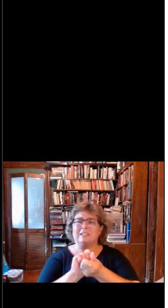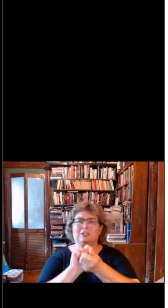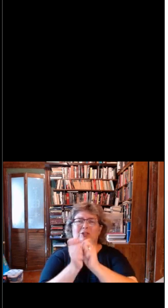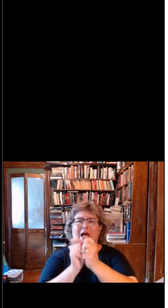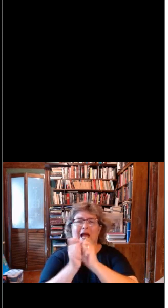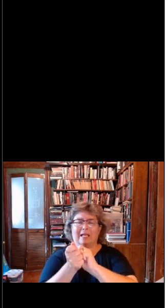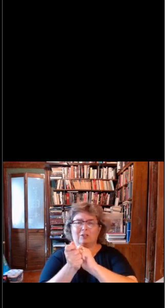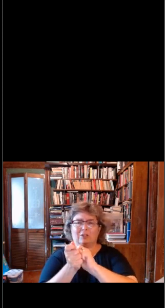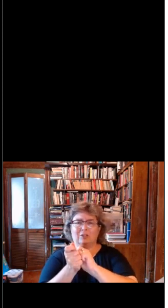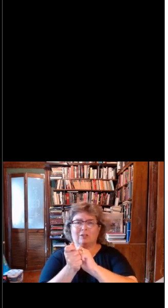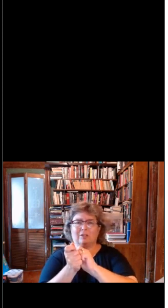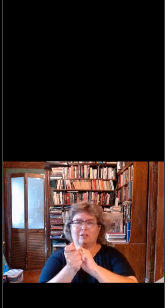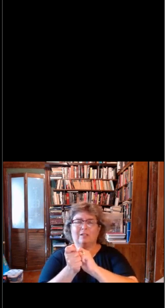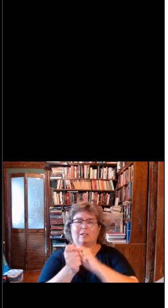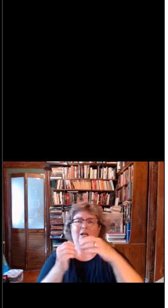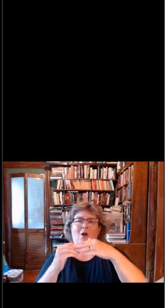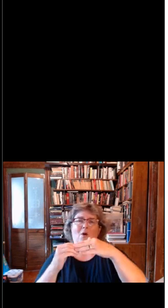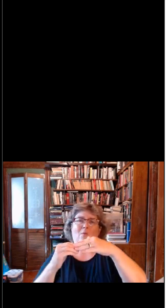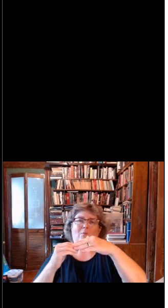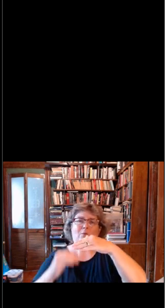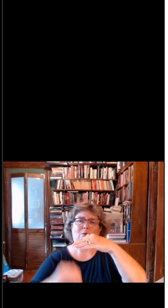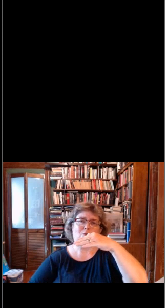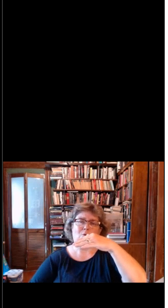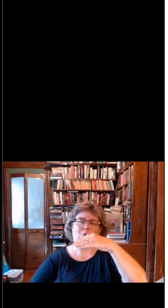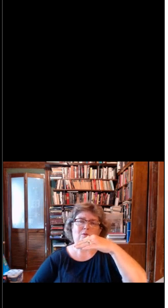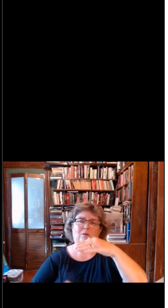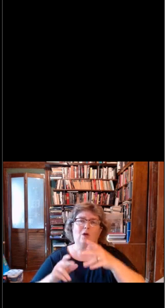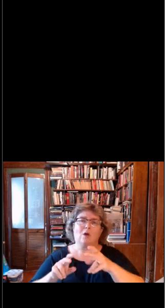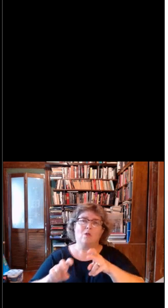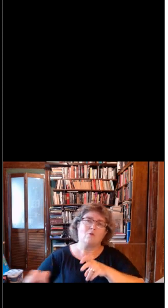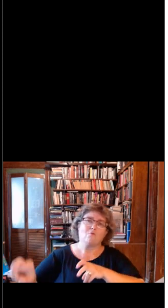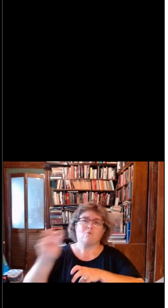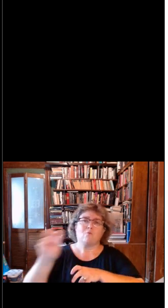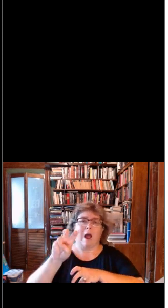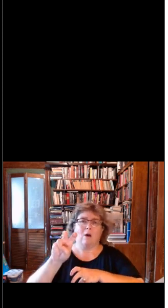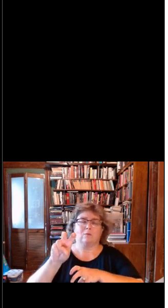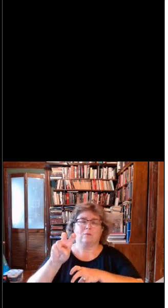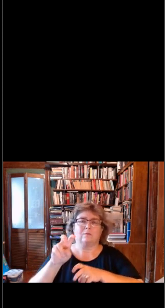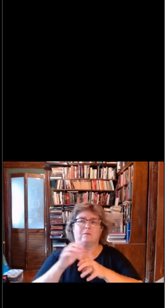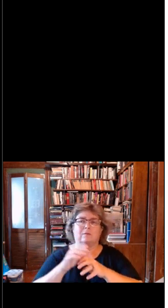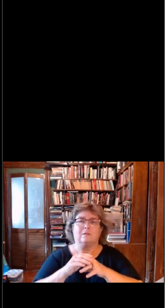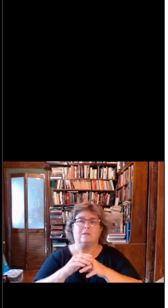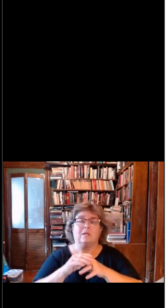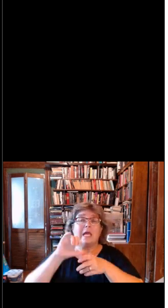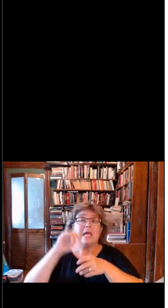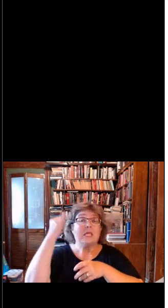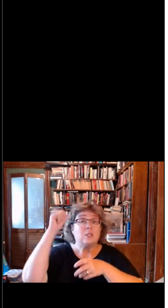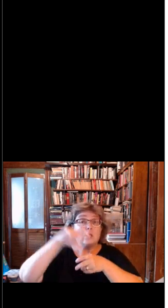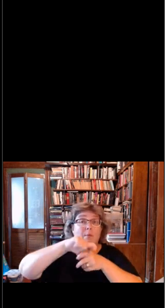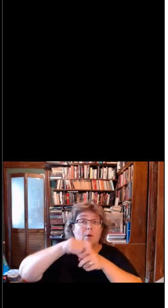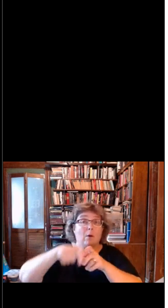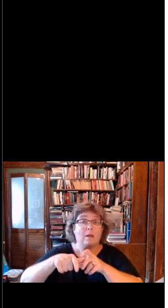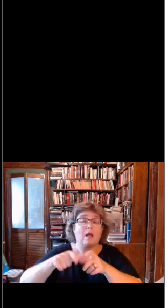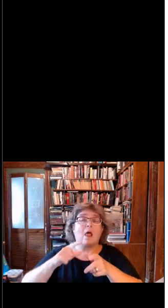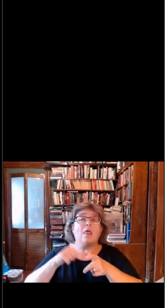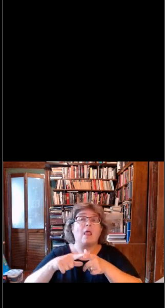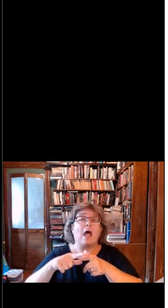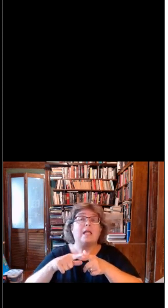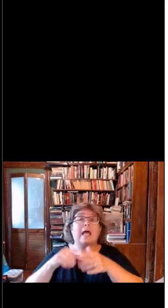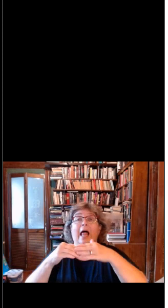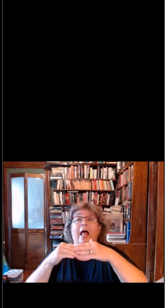reduce stops and routes in the suburban areas, the less movement people with